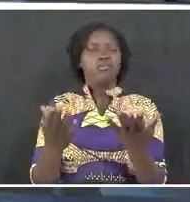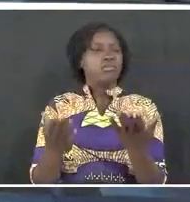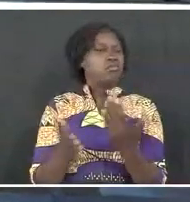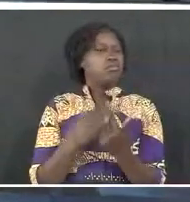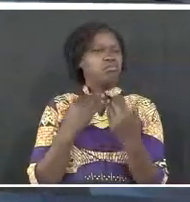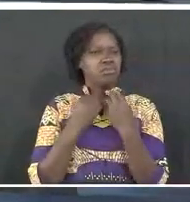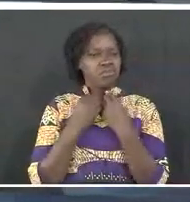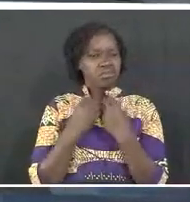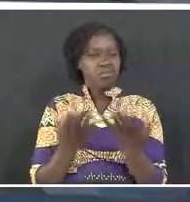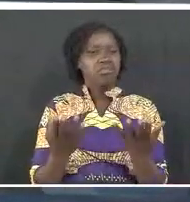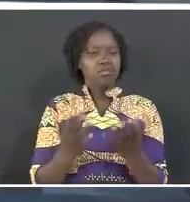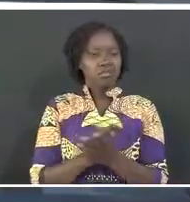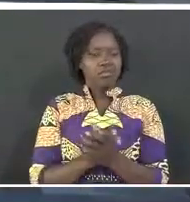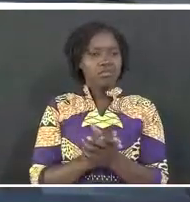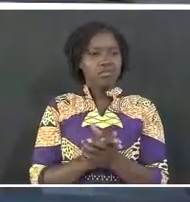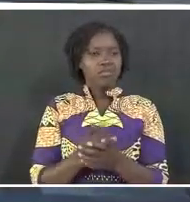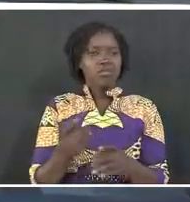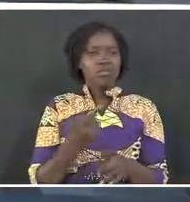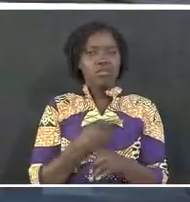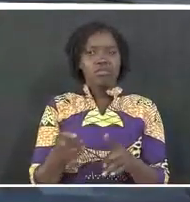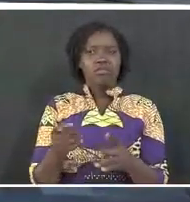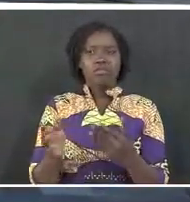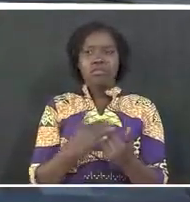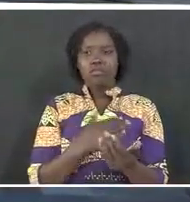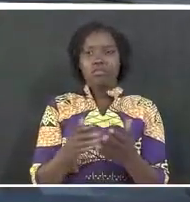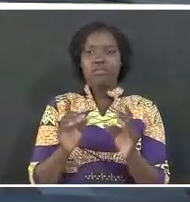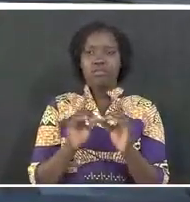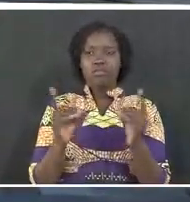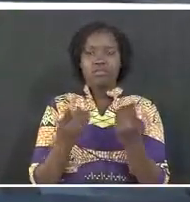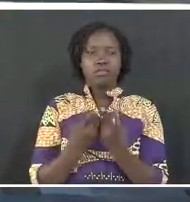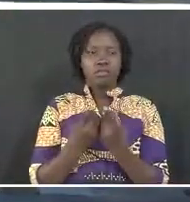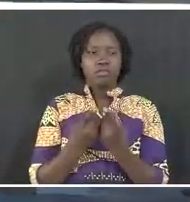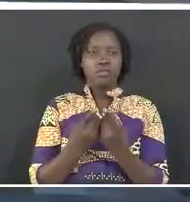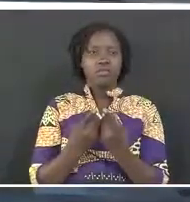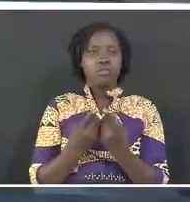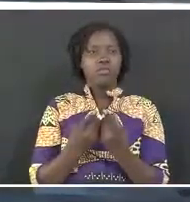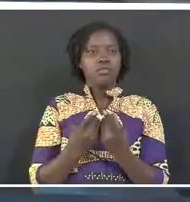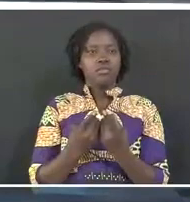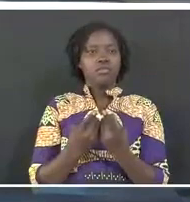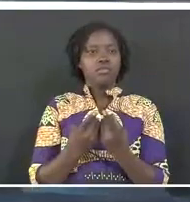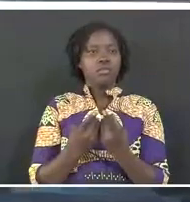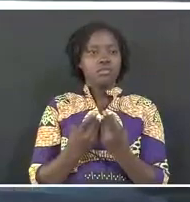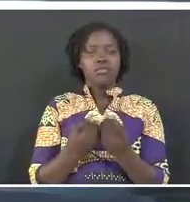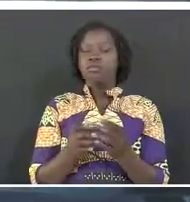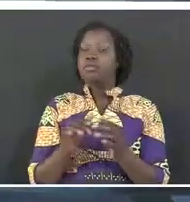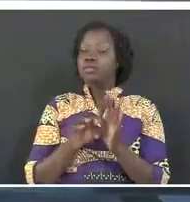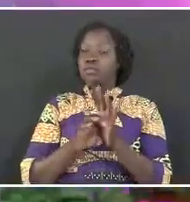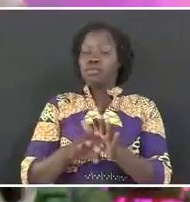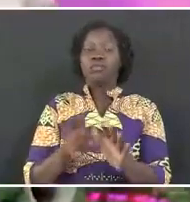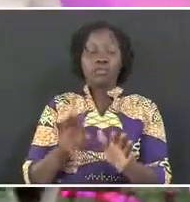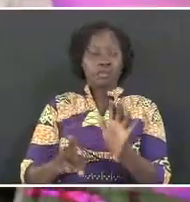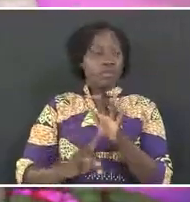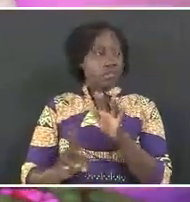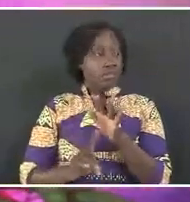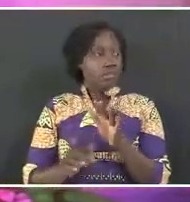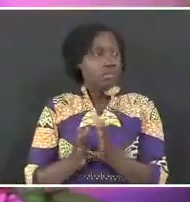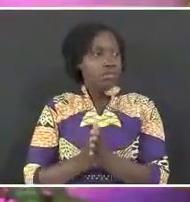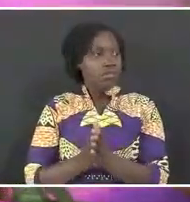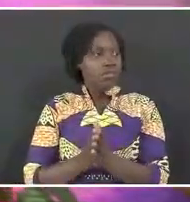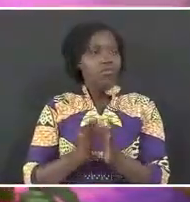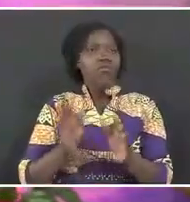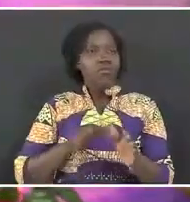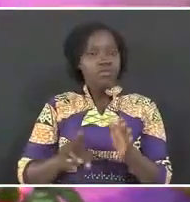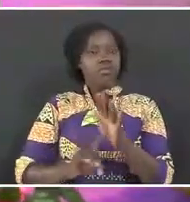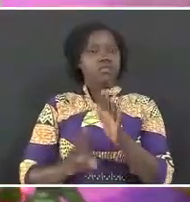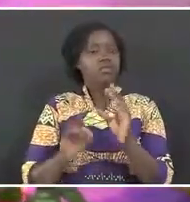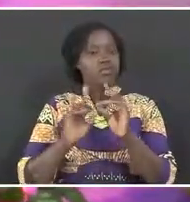care. But whatever department, let's say, let me take women ministries. Women ministries